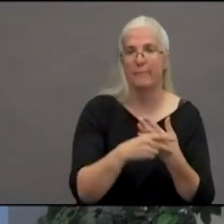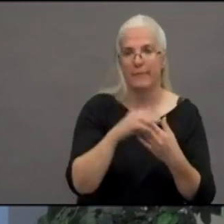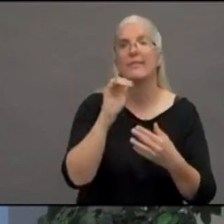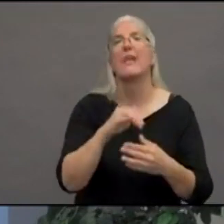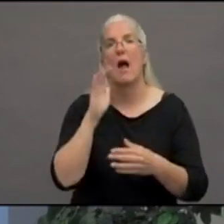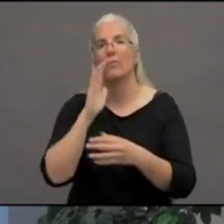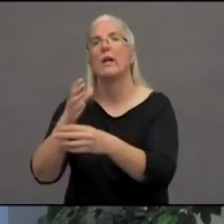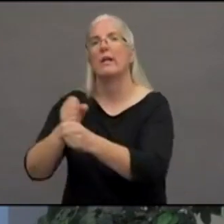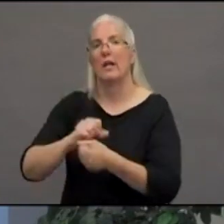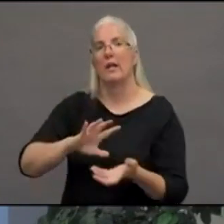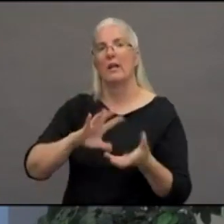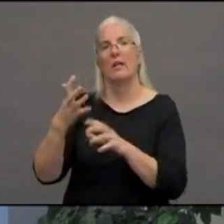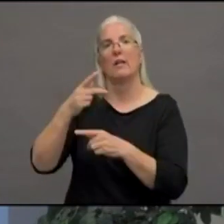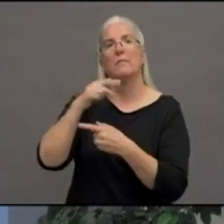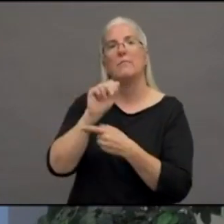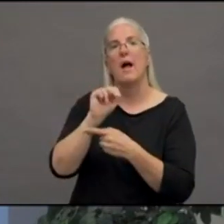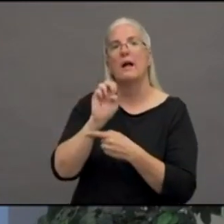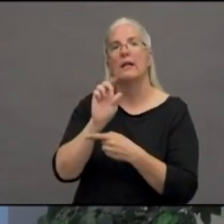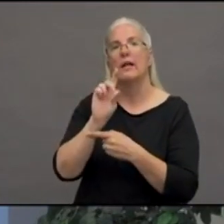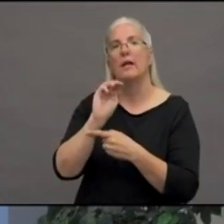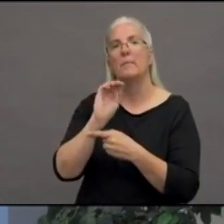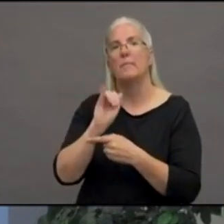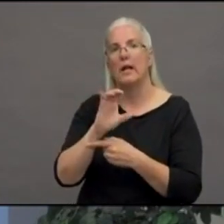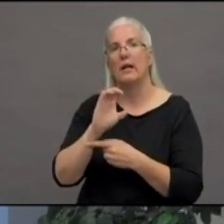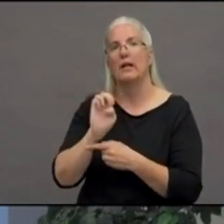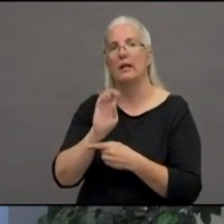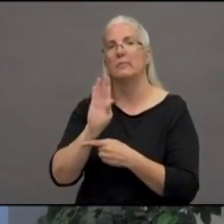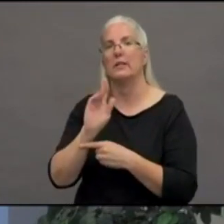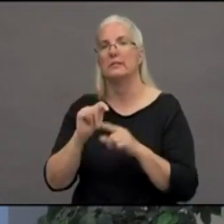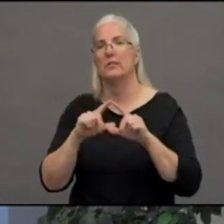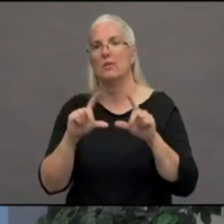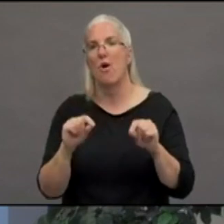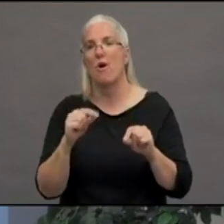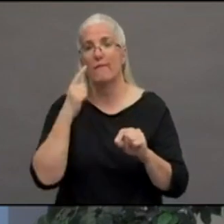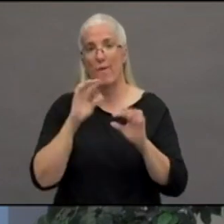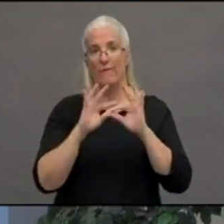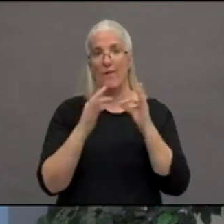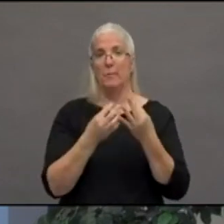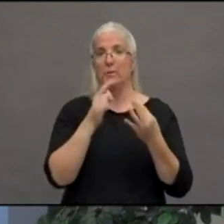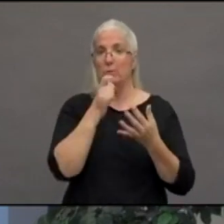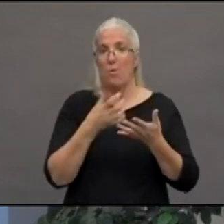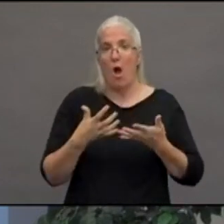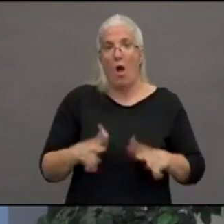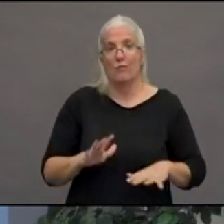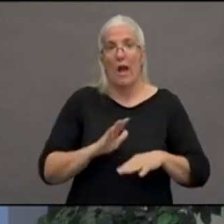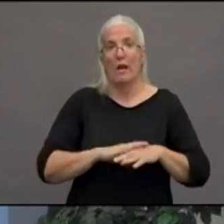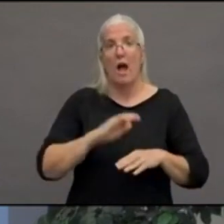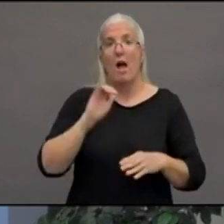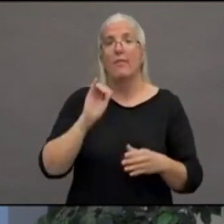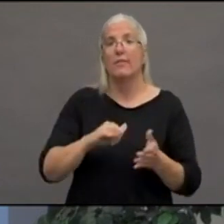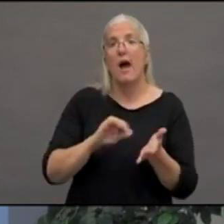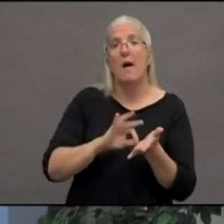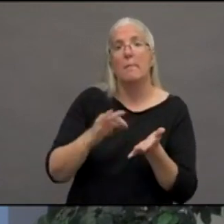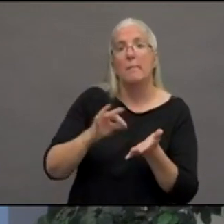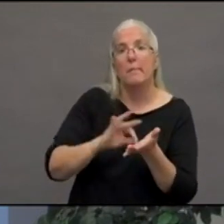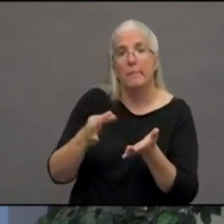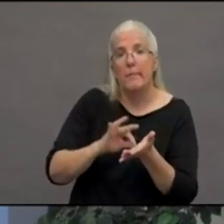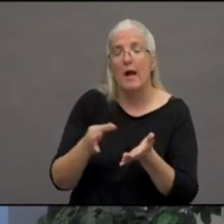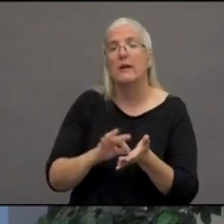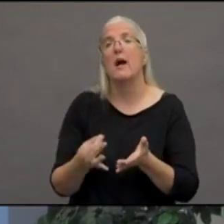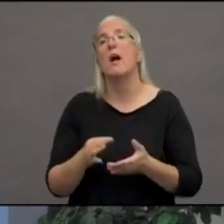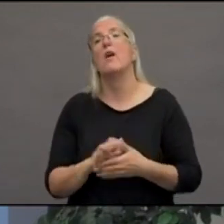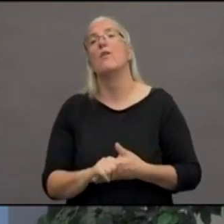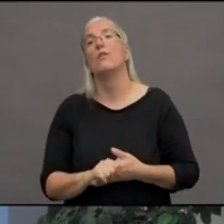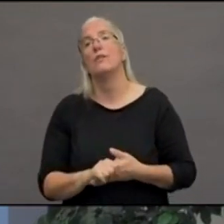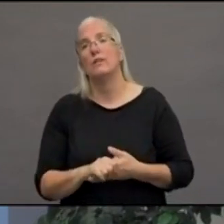card. For families that were also on additional programs like Medi-Cal, that should be automatically shipped to you. So it should